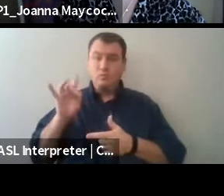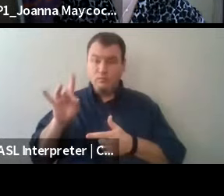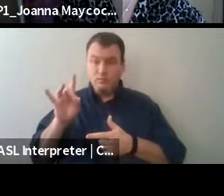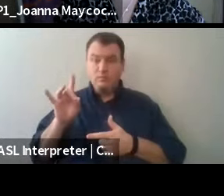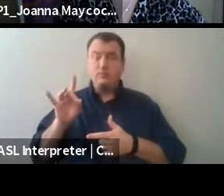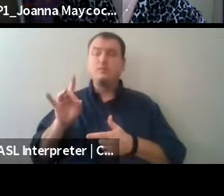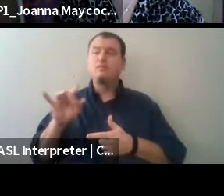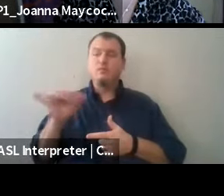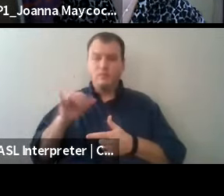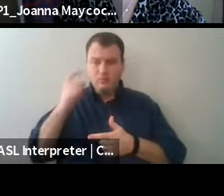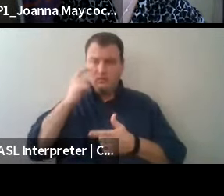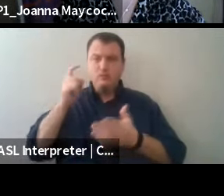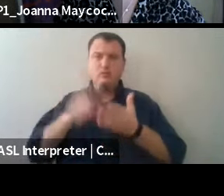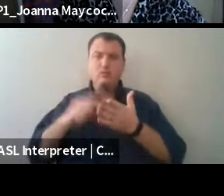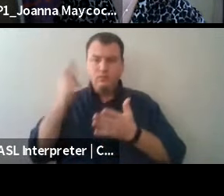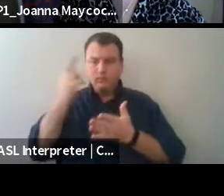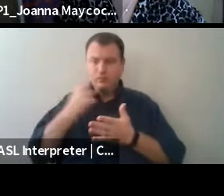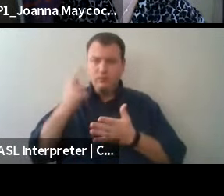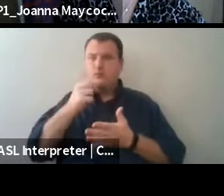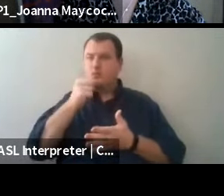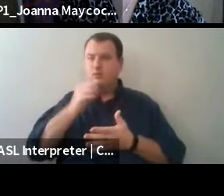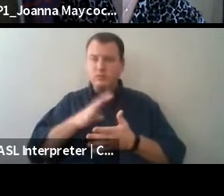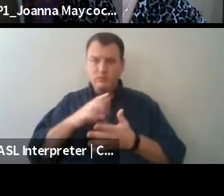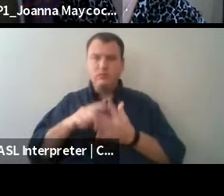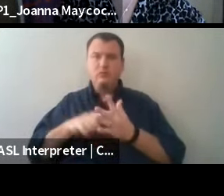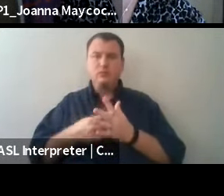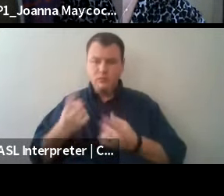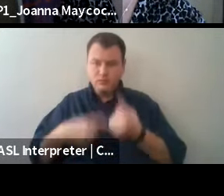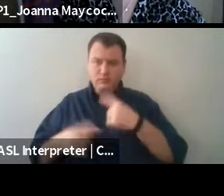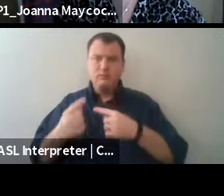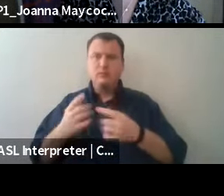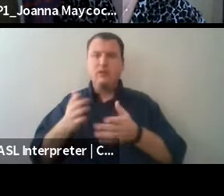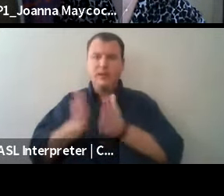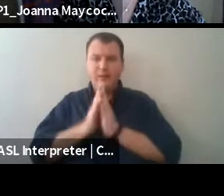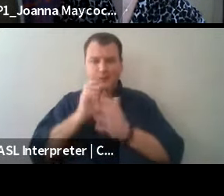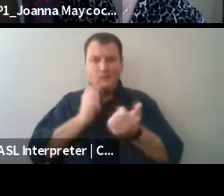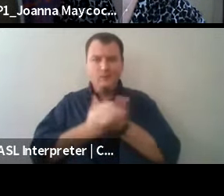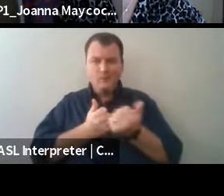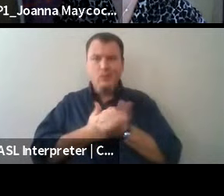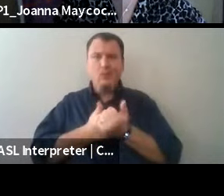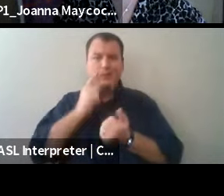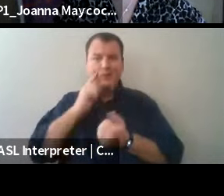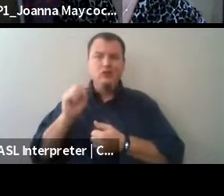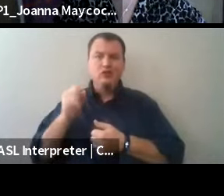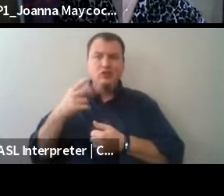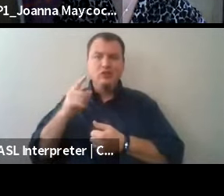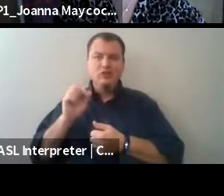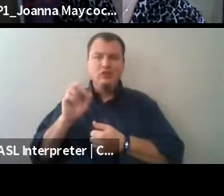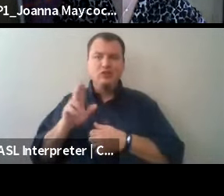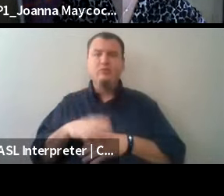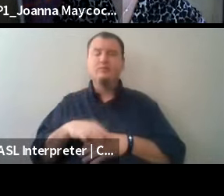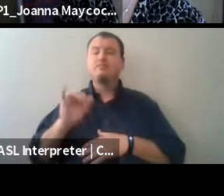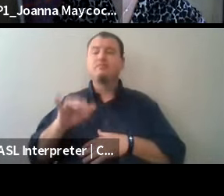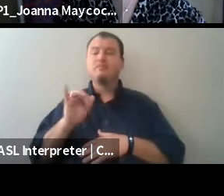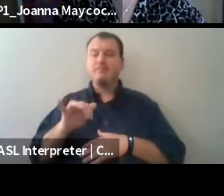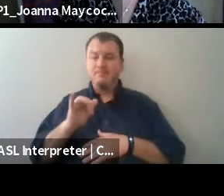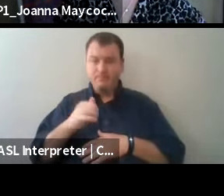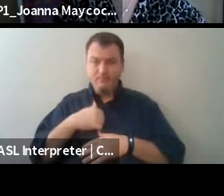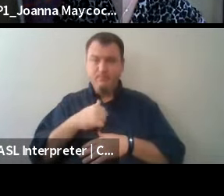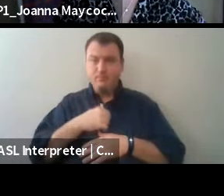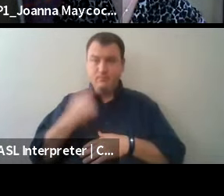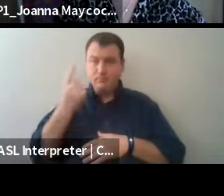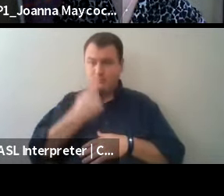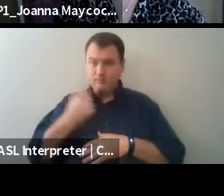realized that yes, women were started coming, they were asking for support for the shelter. But what we have realized, the pattern which we